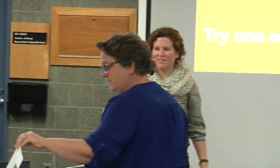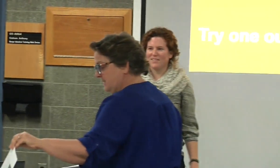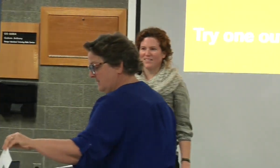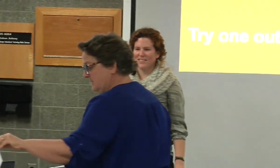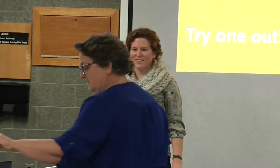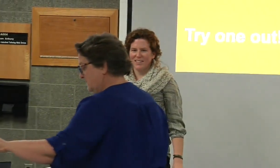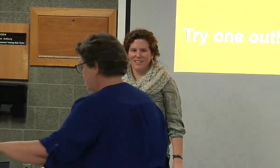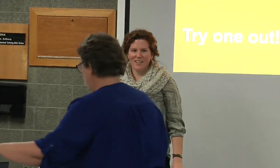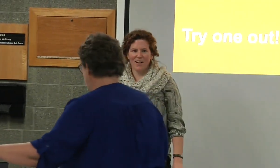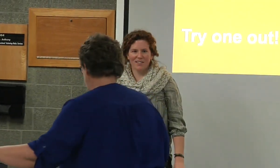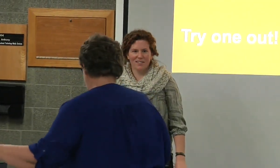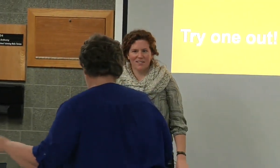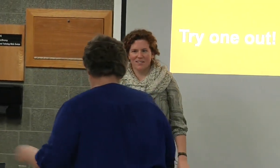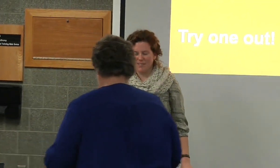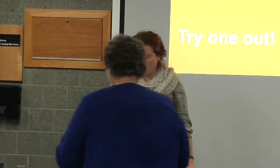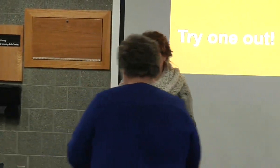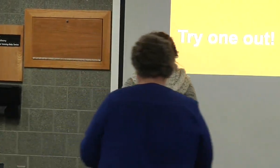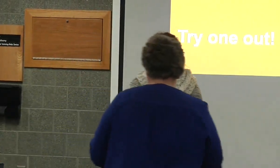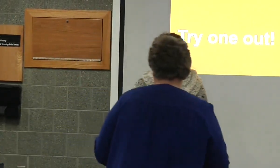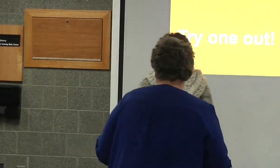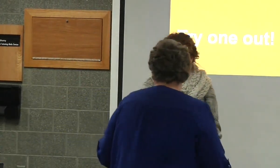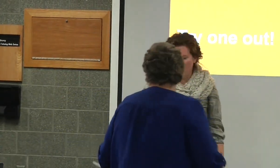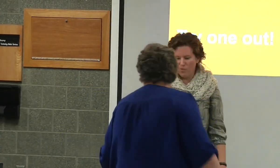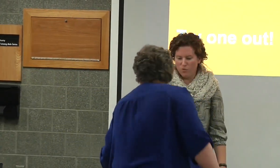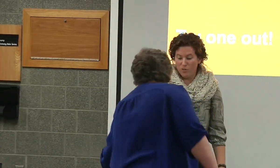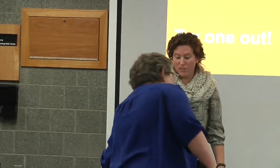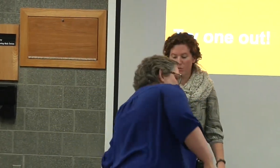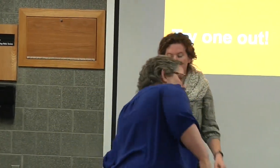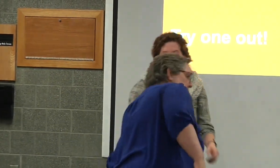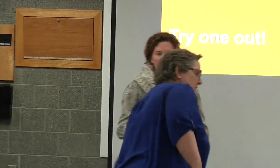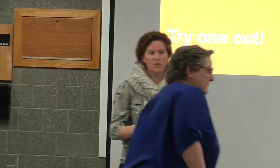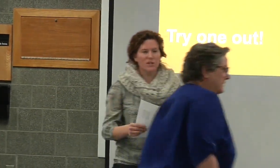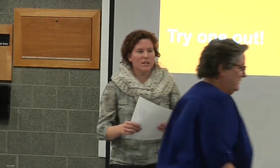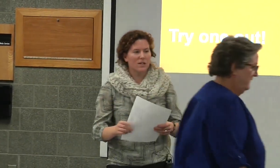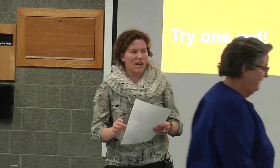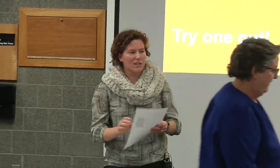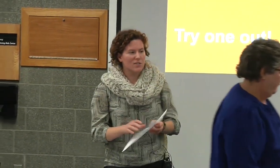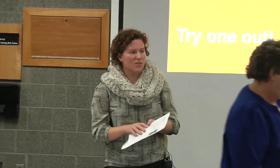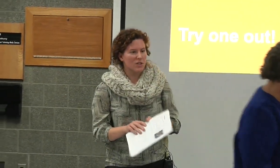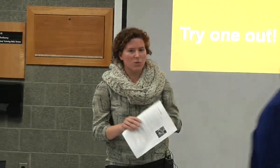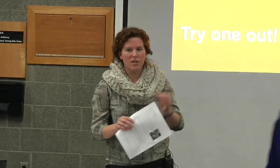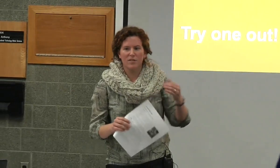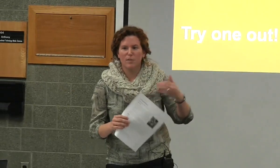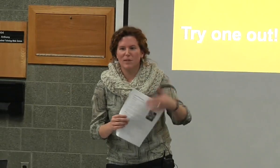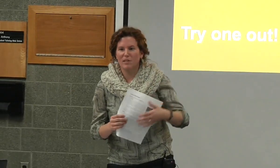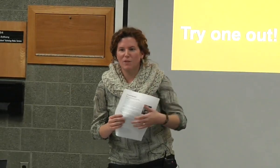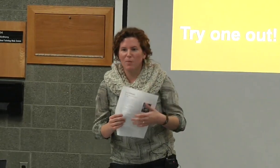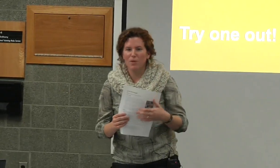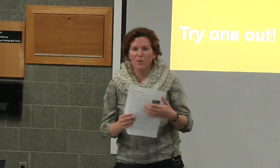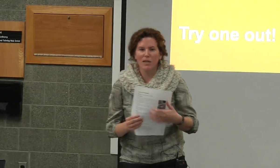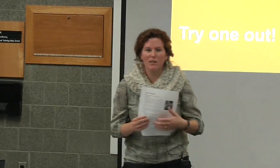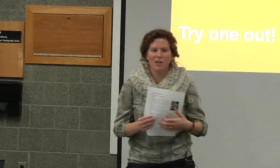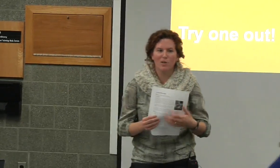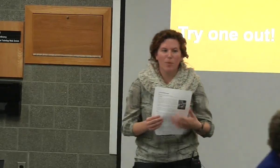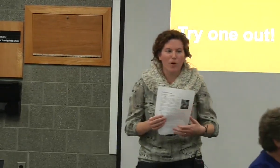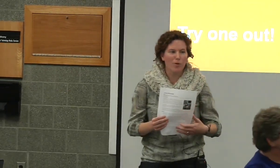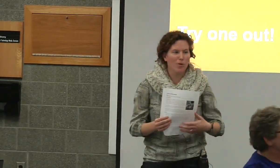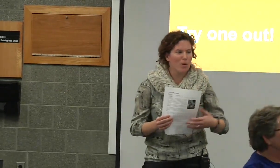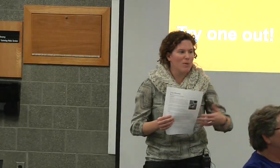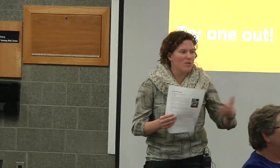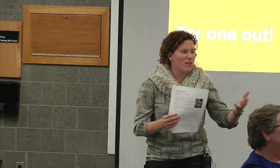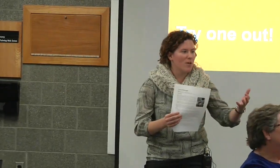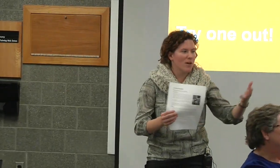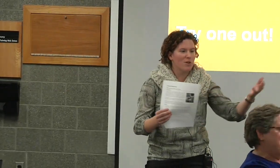Yes, yes, yes. Yeah, so if you're going to do this in class, this one doesn't specify, but you might get